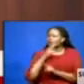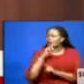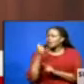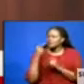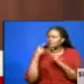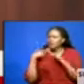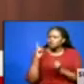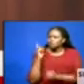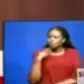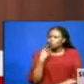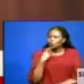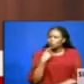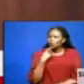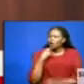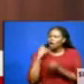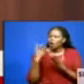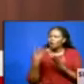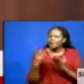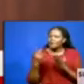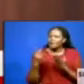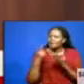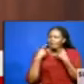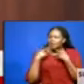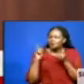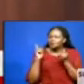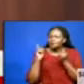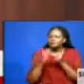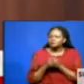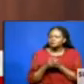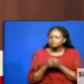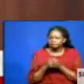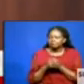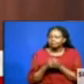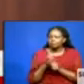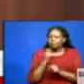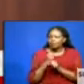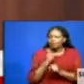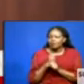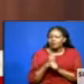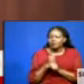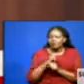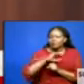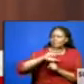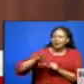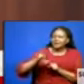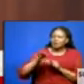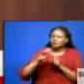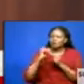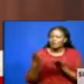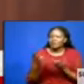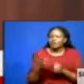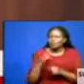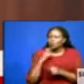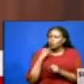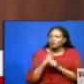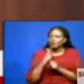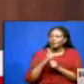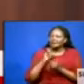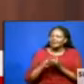other announcements? And how many announcements were there, if you have the numbers or you know have how many were remaining? Who were doing